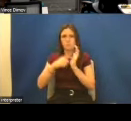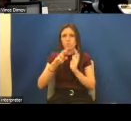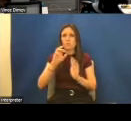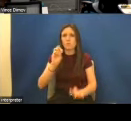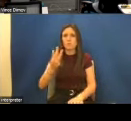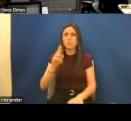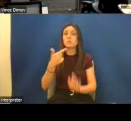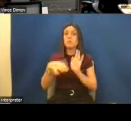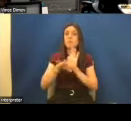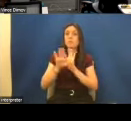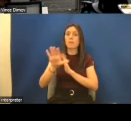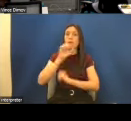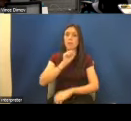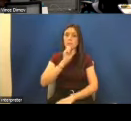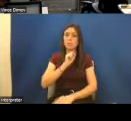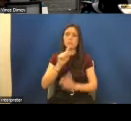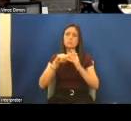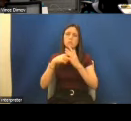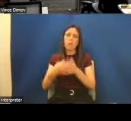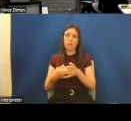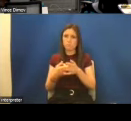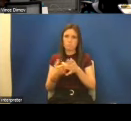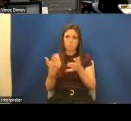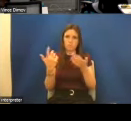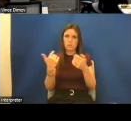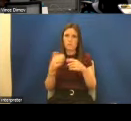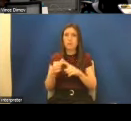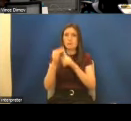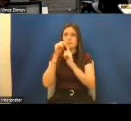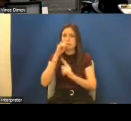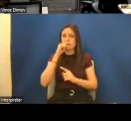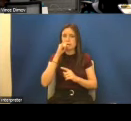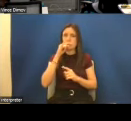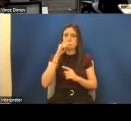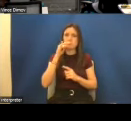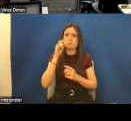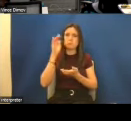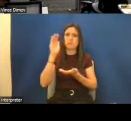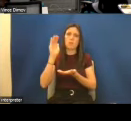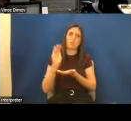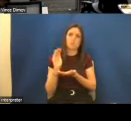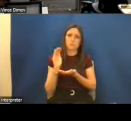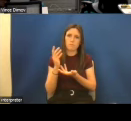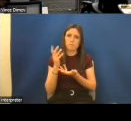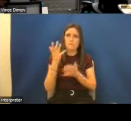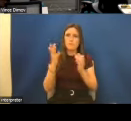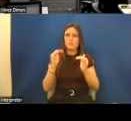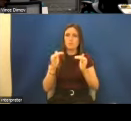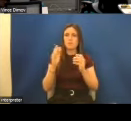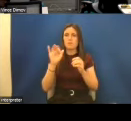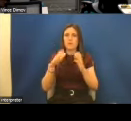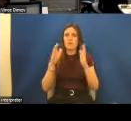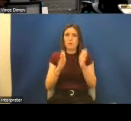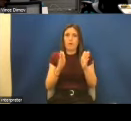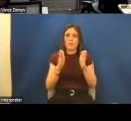you pick their age to start with generally, unless you know a kid's really low and you might choose a bracket lower, right? So she did that.